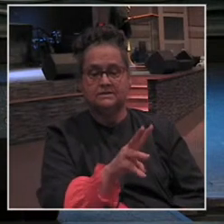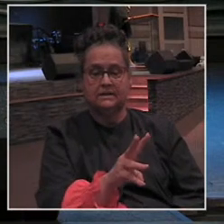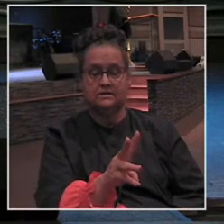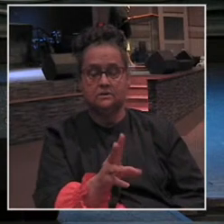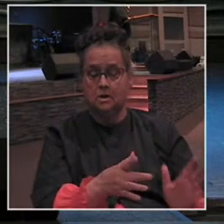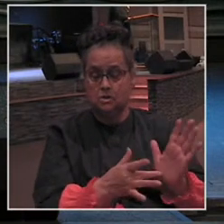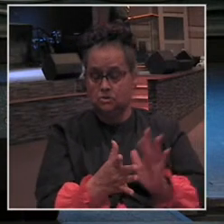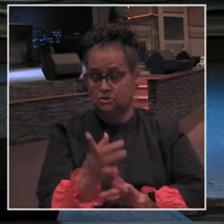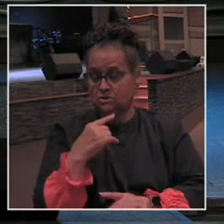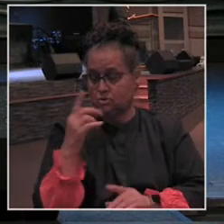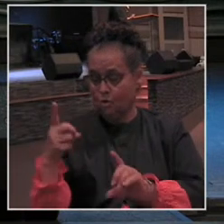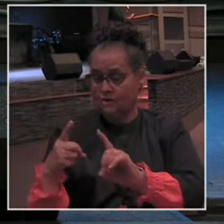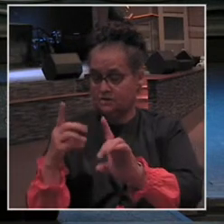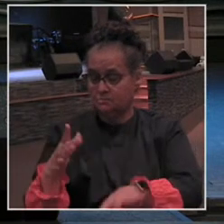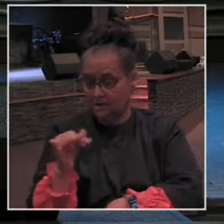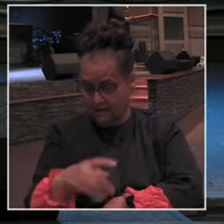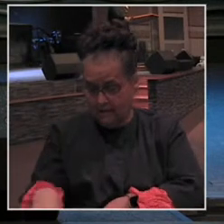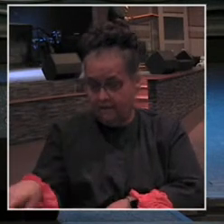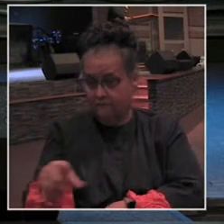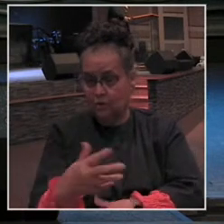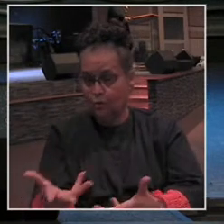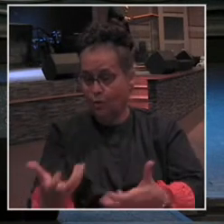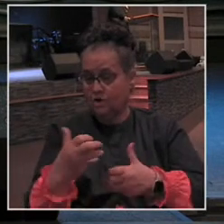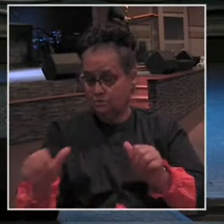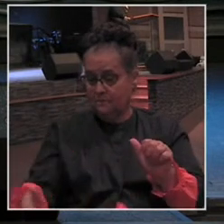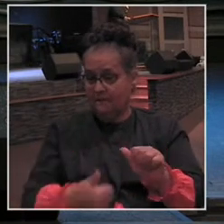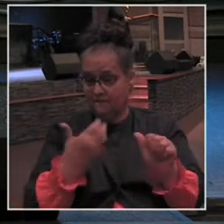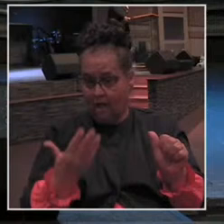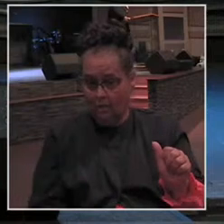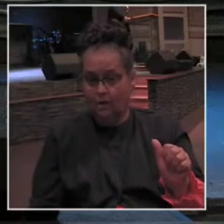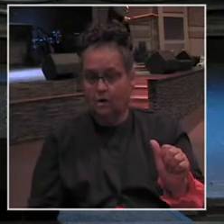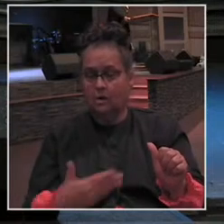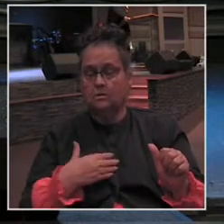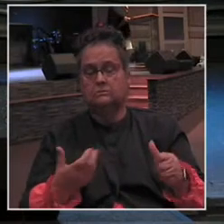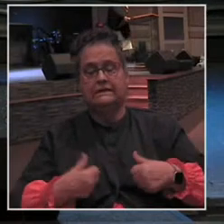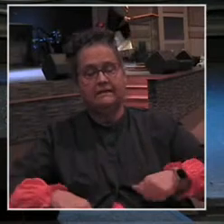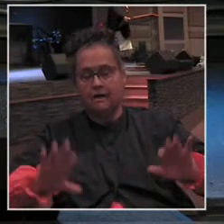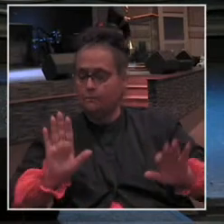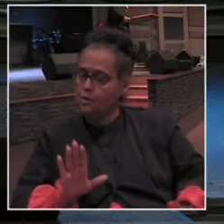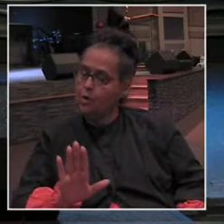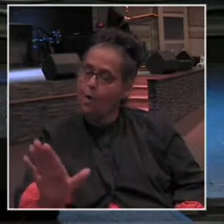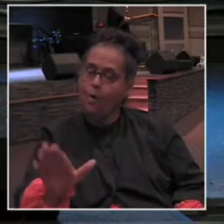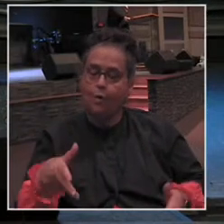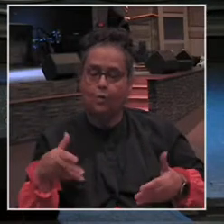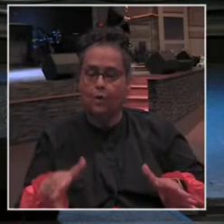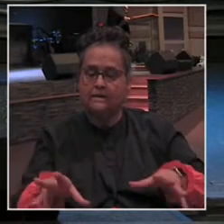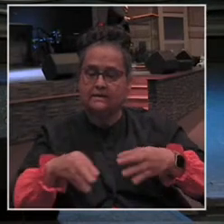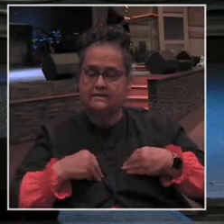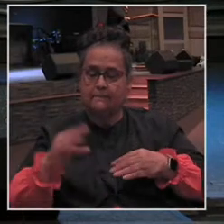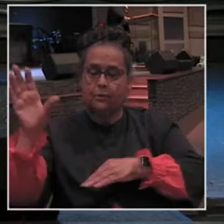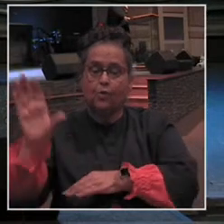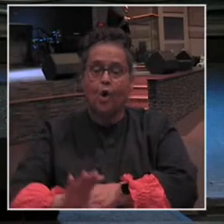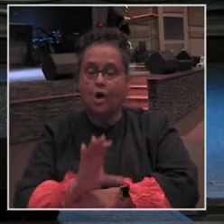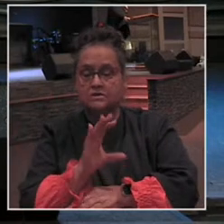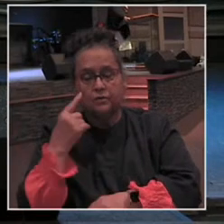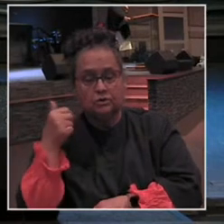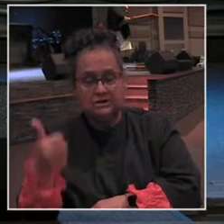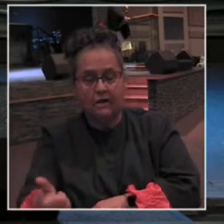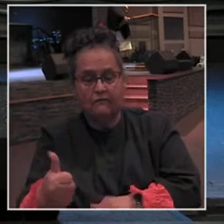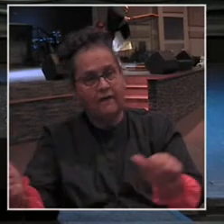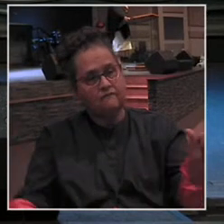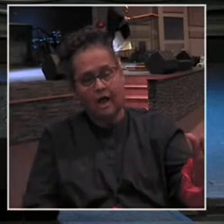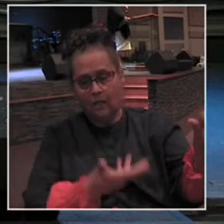said to his disciples, 'If any of you wants to be my follower, you must give up your own way, take up your cross, and follow